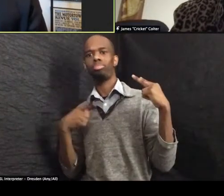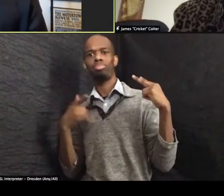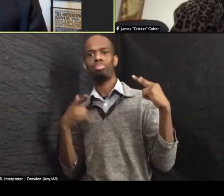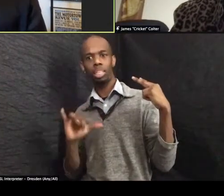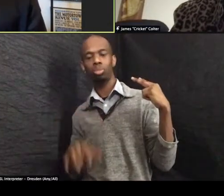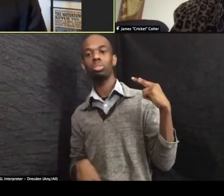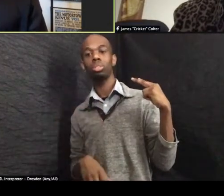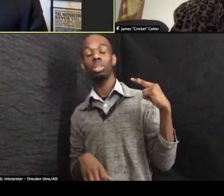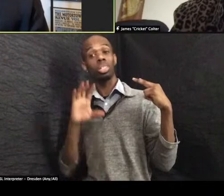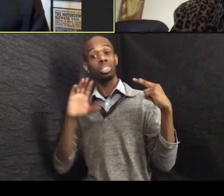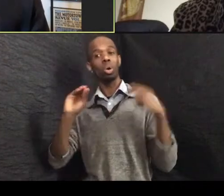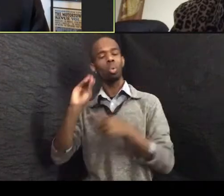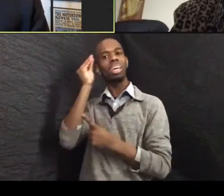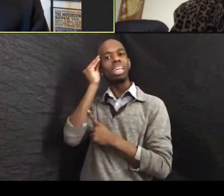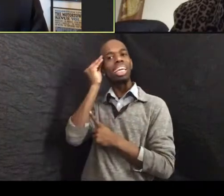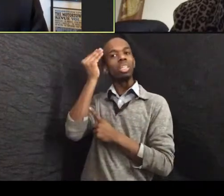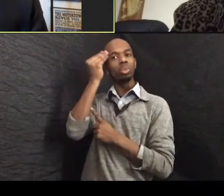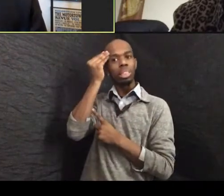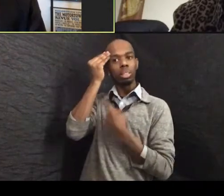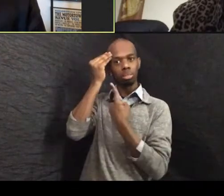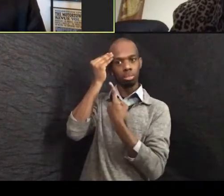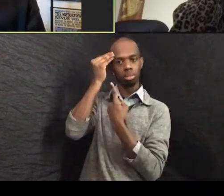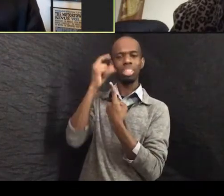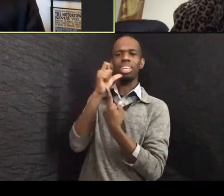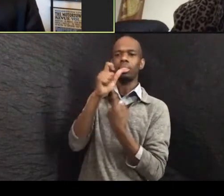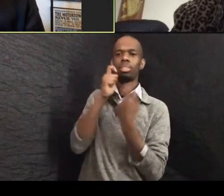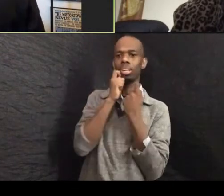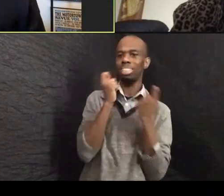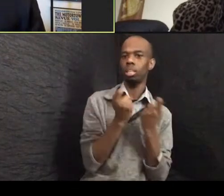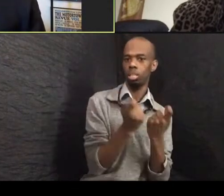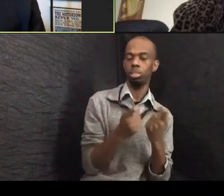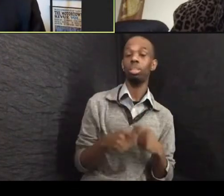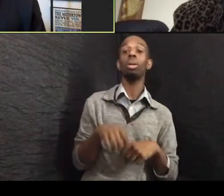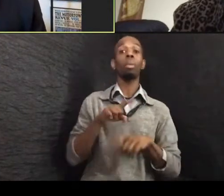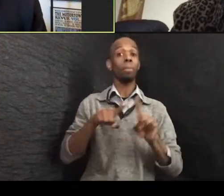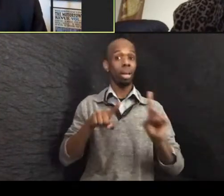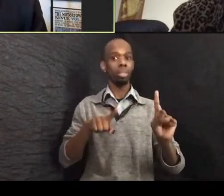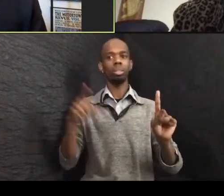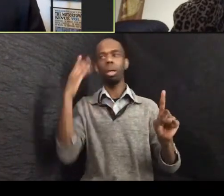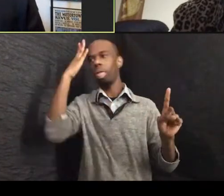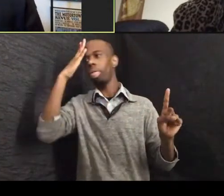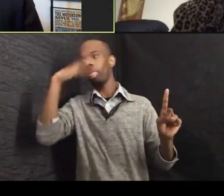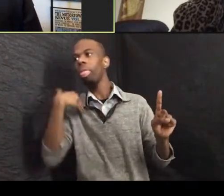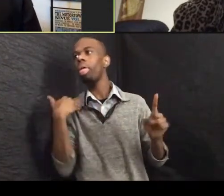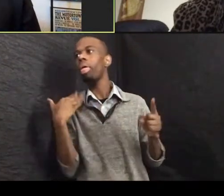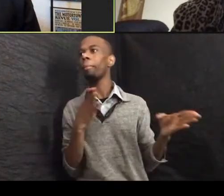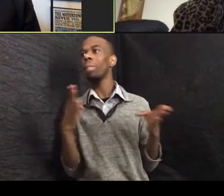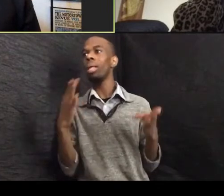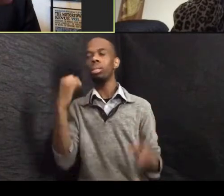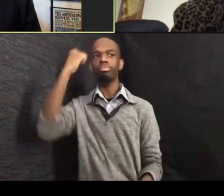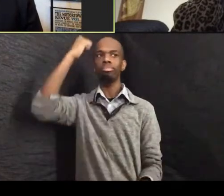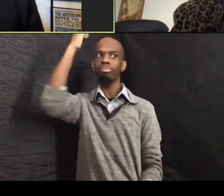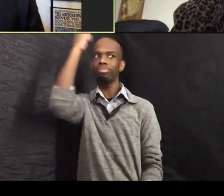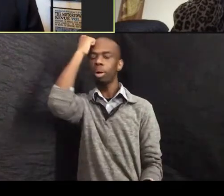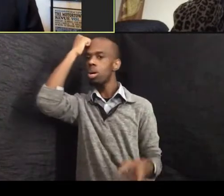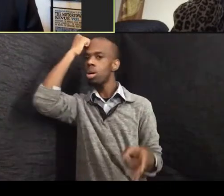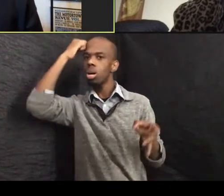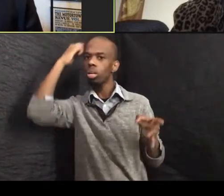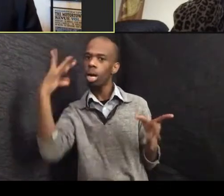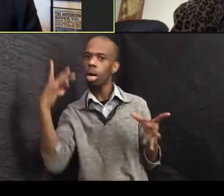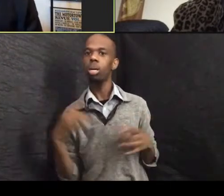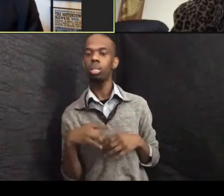much as that stupidity and that hate is, right? So then what do we do now? You know what I mean? In the face of what you're actually faced